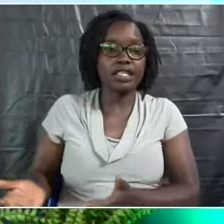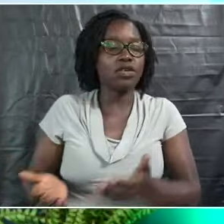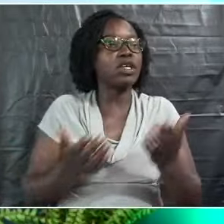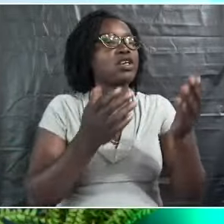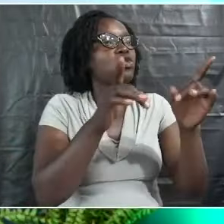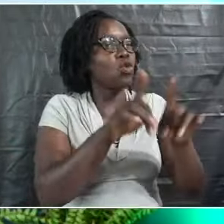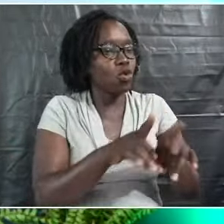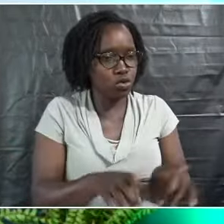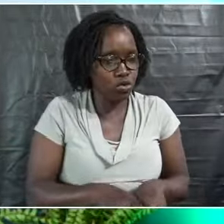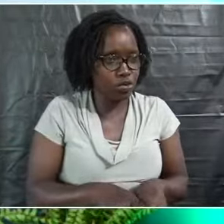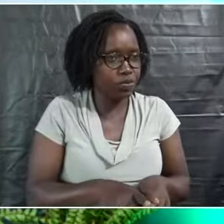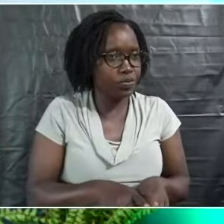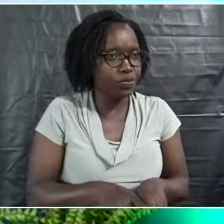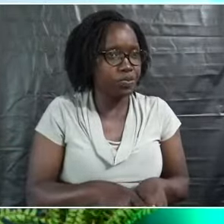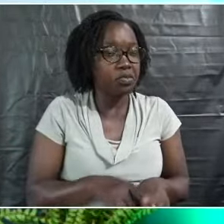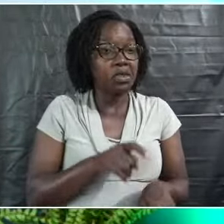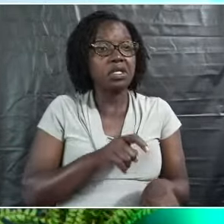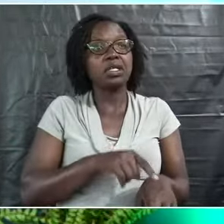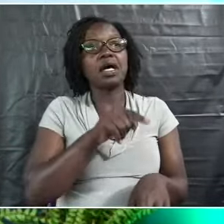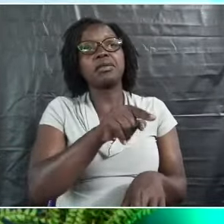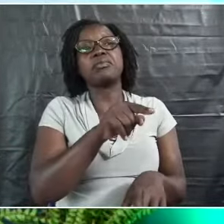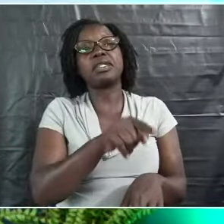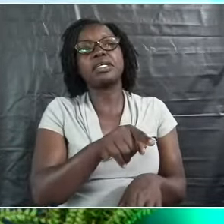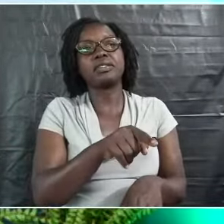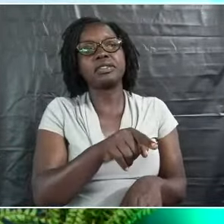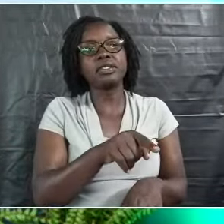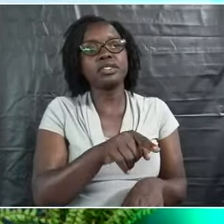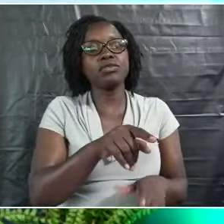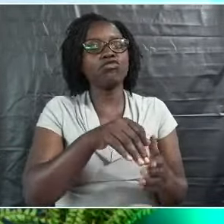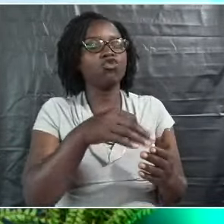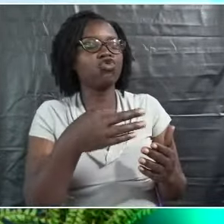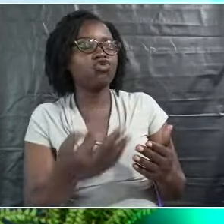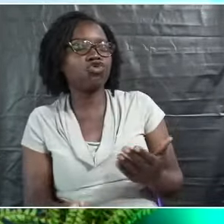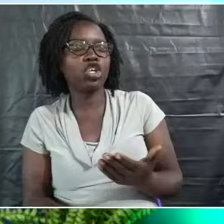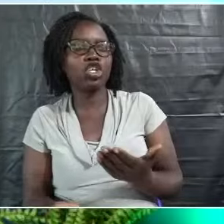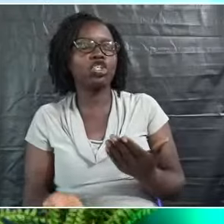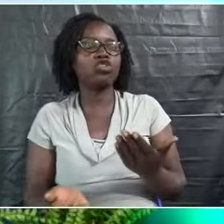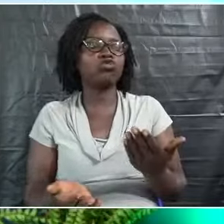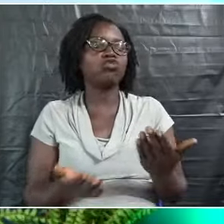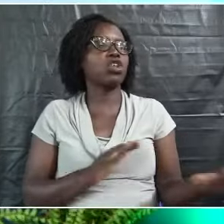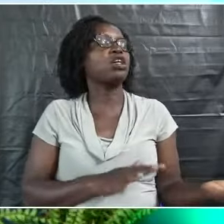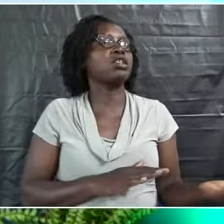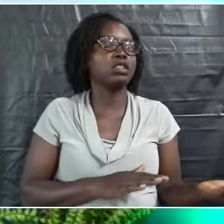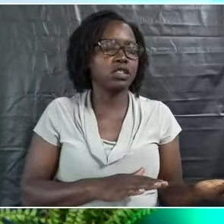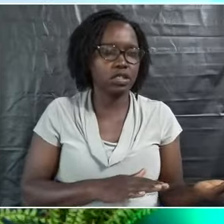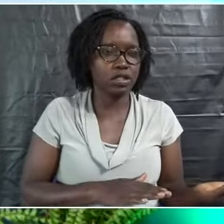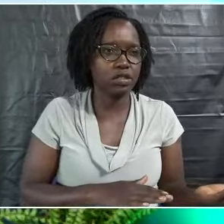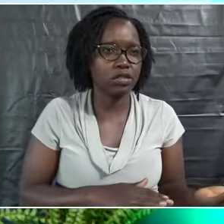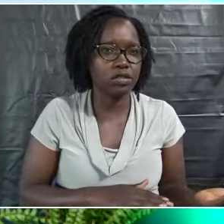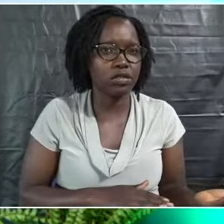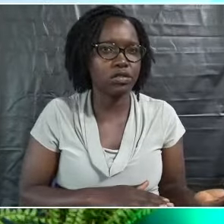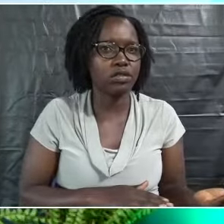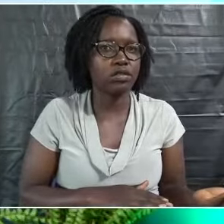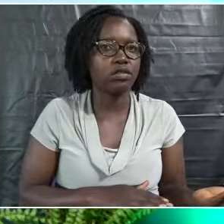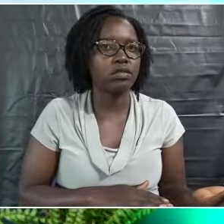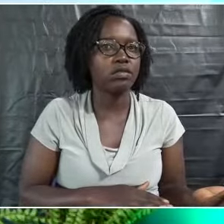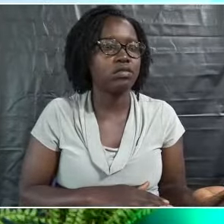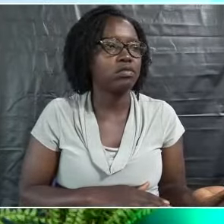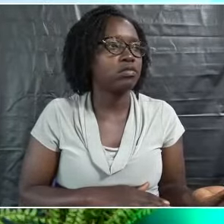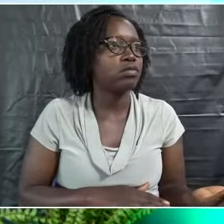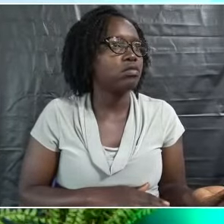also. At that moment, she fell down at his feet and